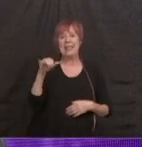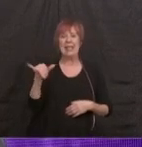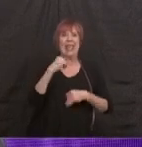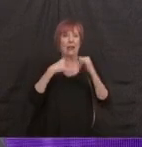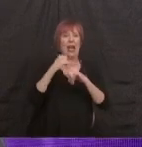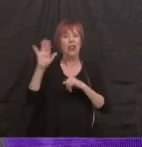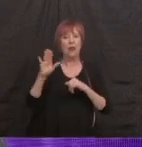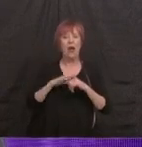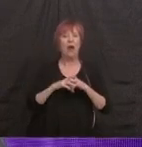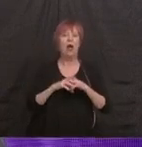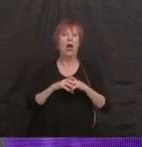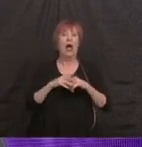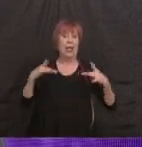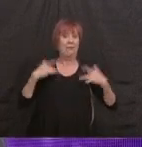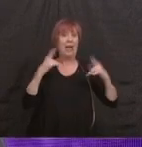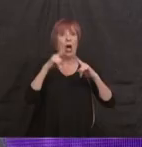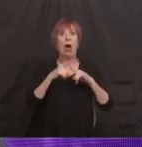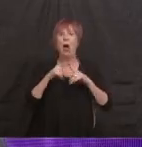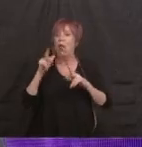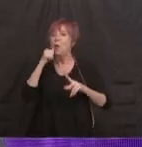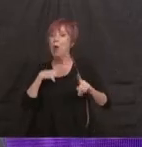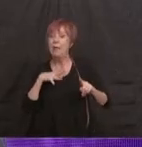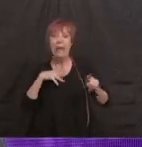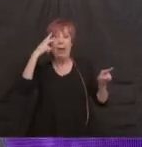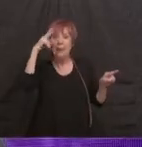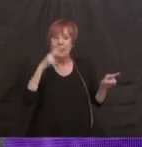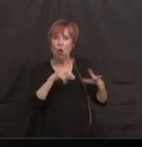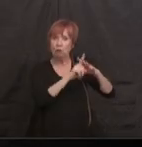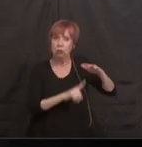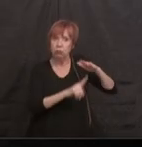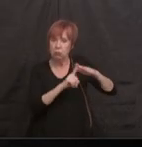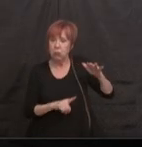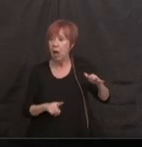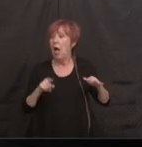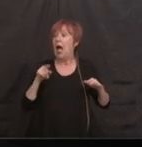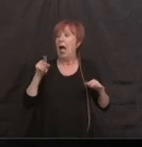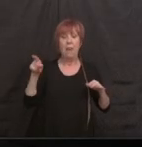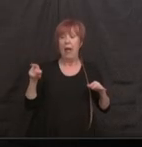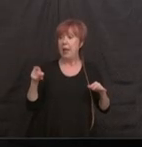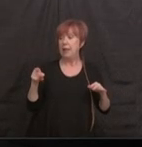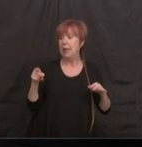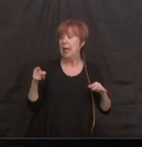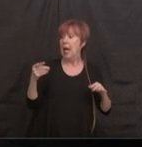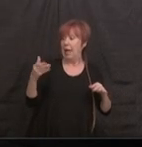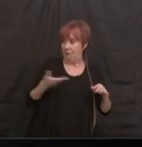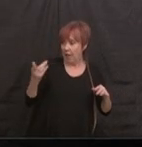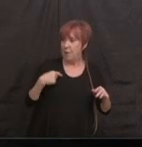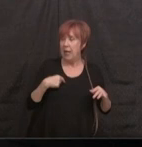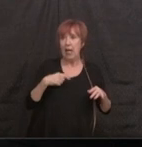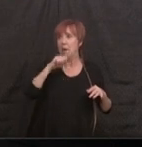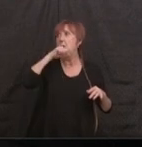and Chihuahua, Mexico, and to host that evening and give a speech. And afterwards, they were like, well, we loved what you did. Would you like to be our Stop Violence Against Women